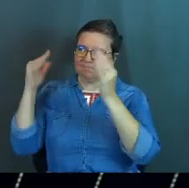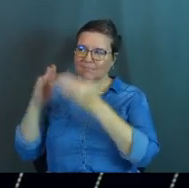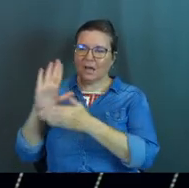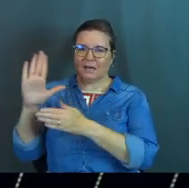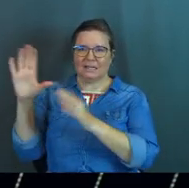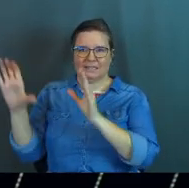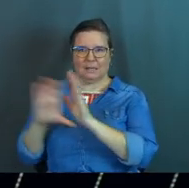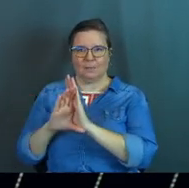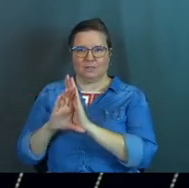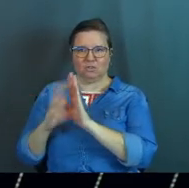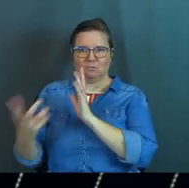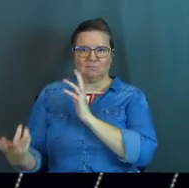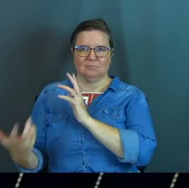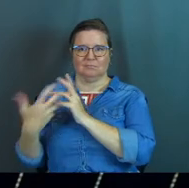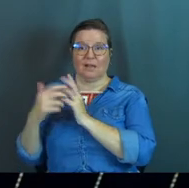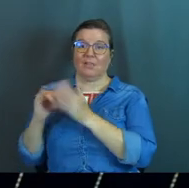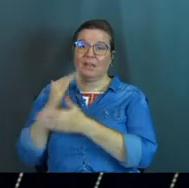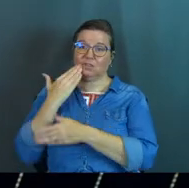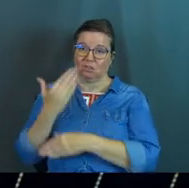his image, and that's a good twisting.